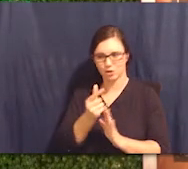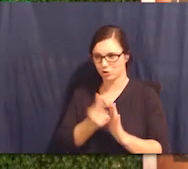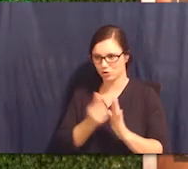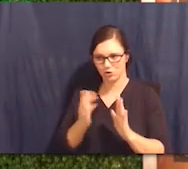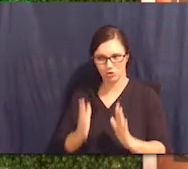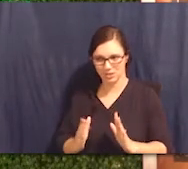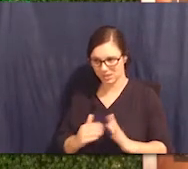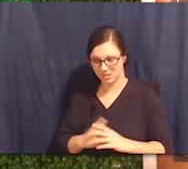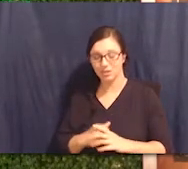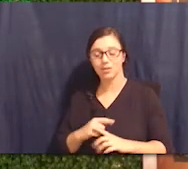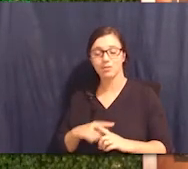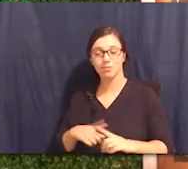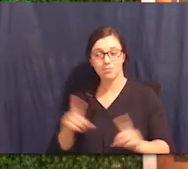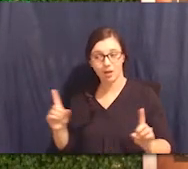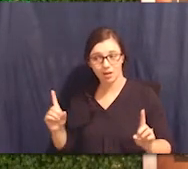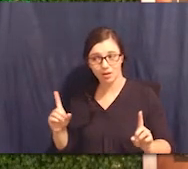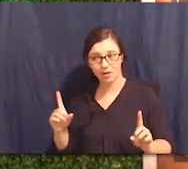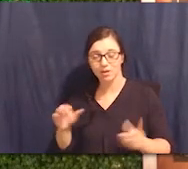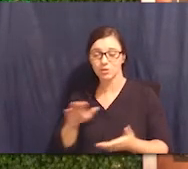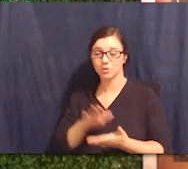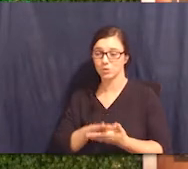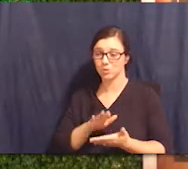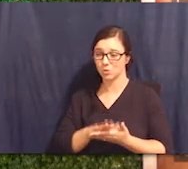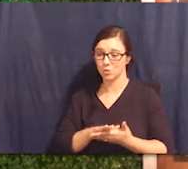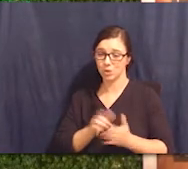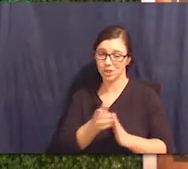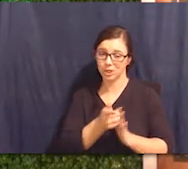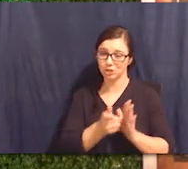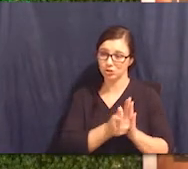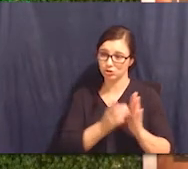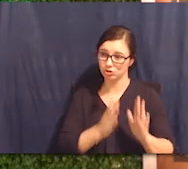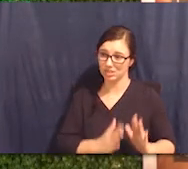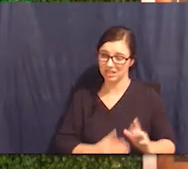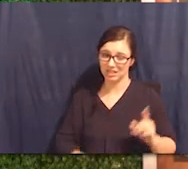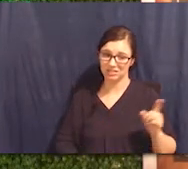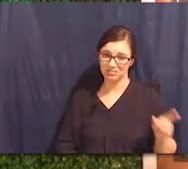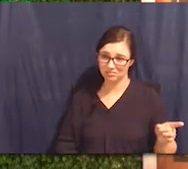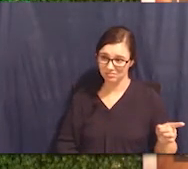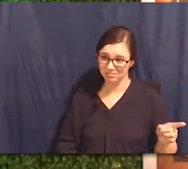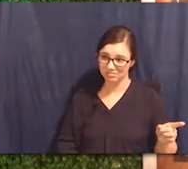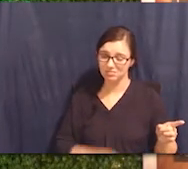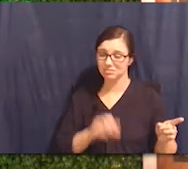attorney. But it is the school attorney